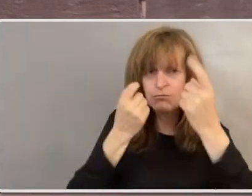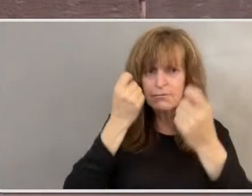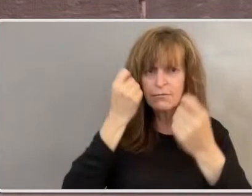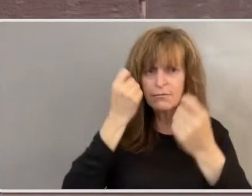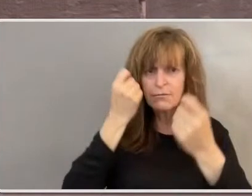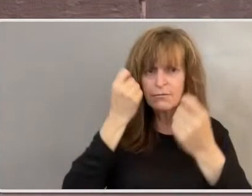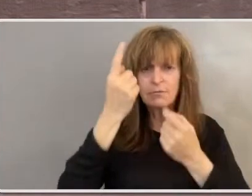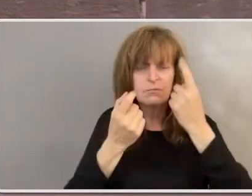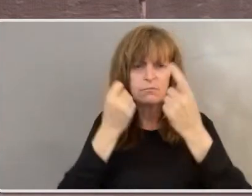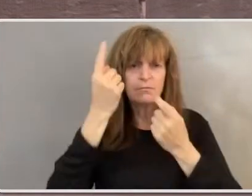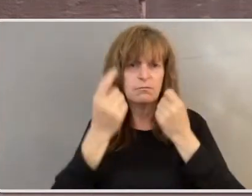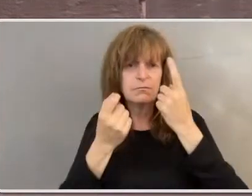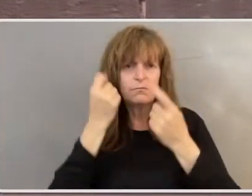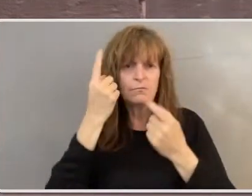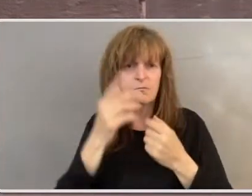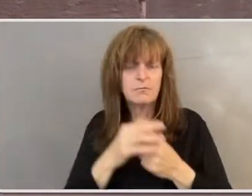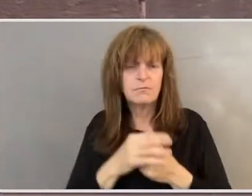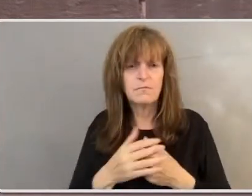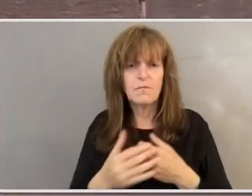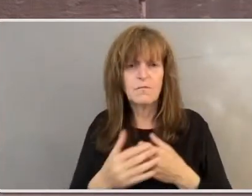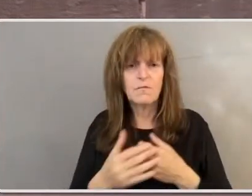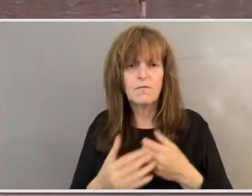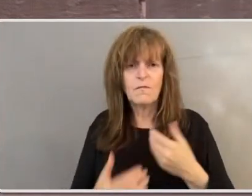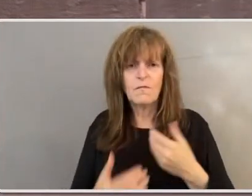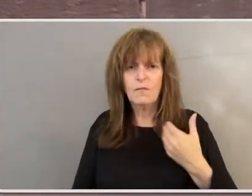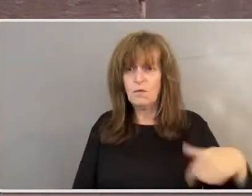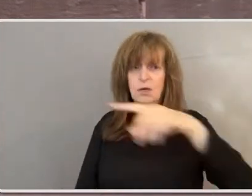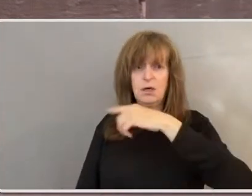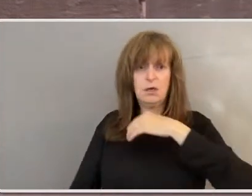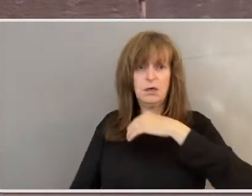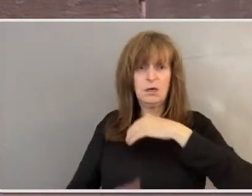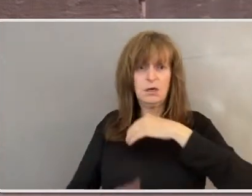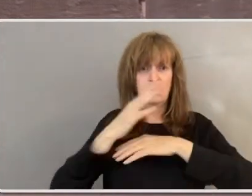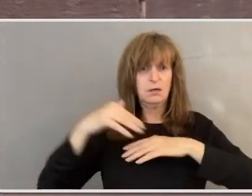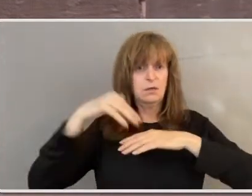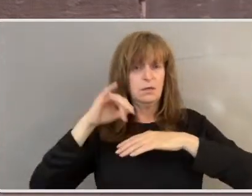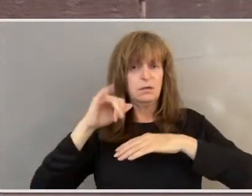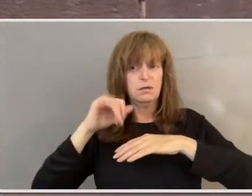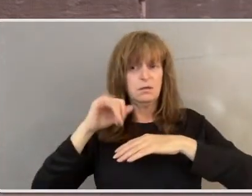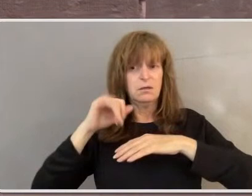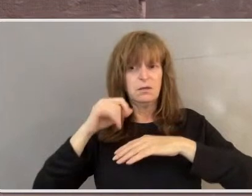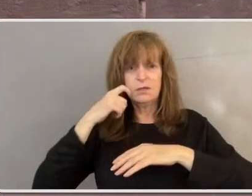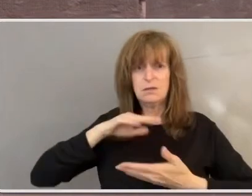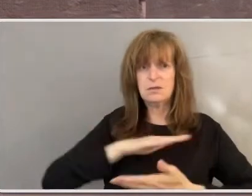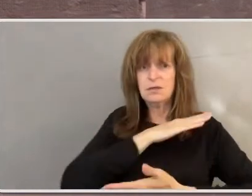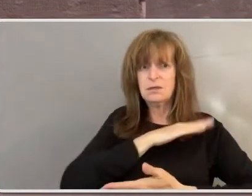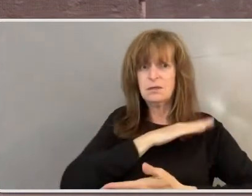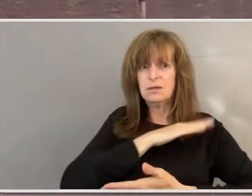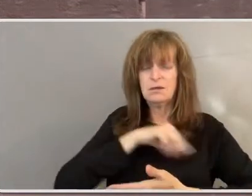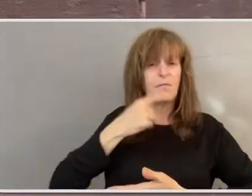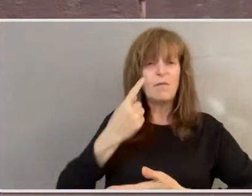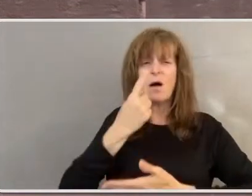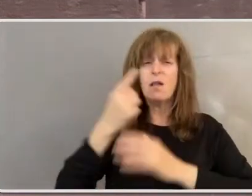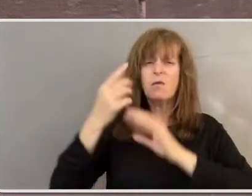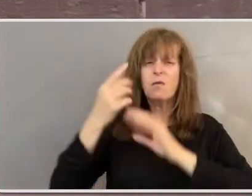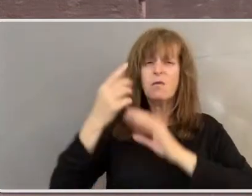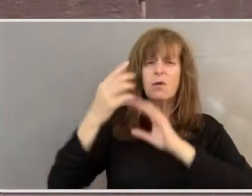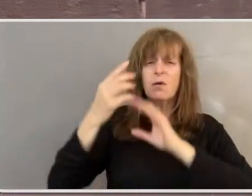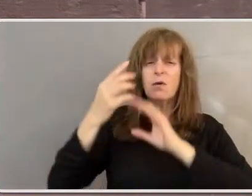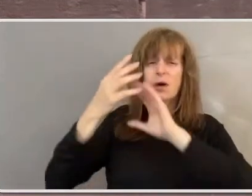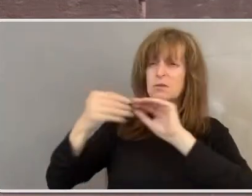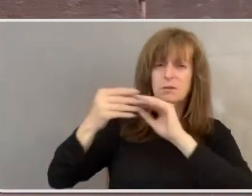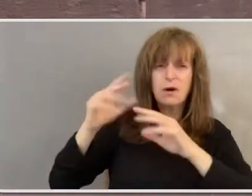sing this song, and they say that all the nations of the world will hear it, so that they will